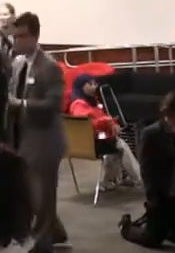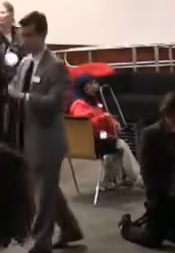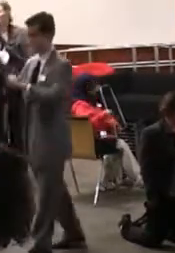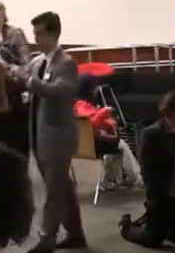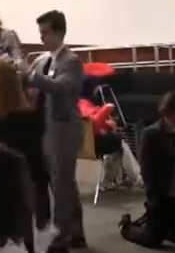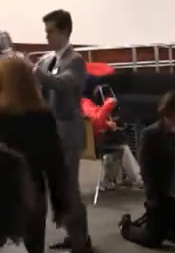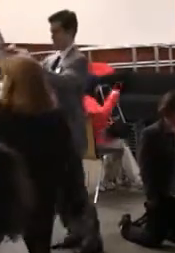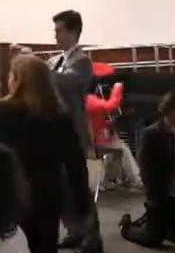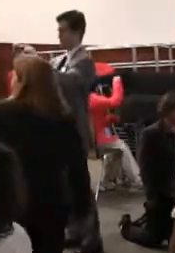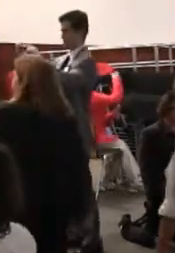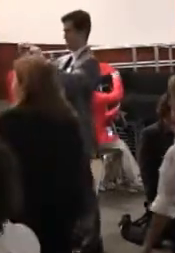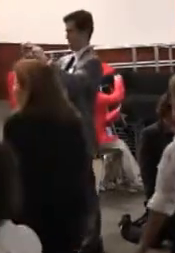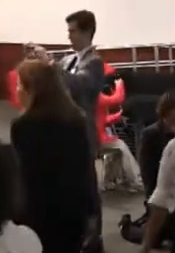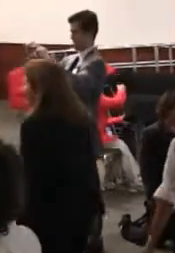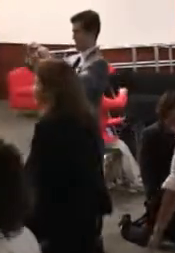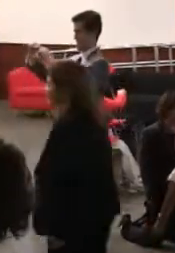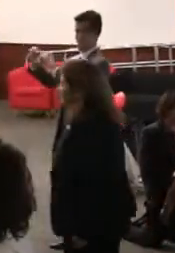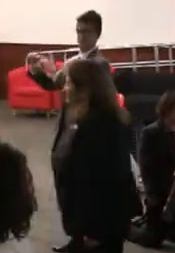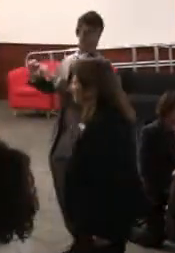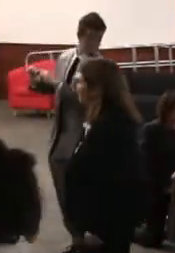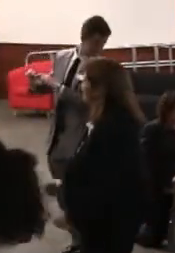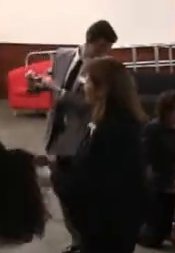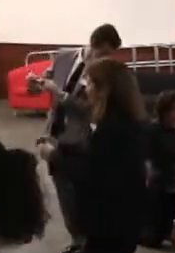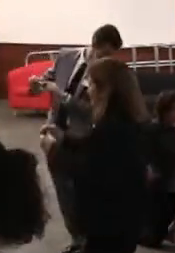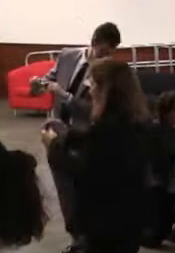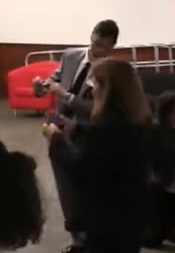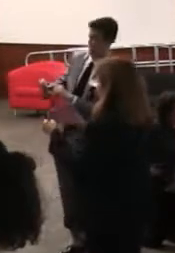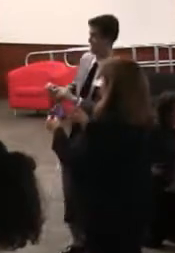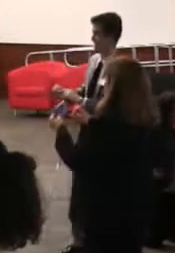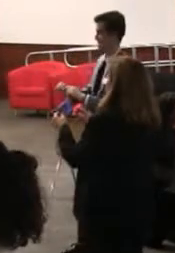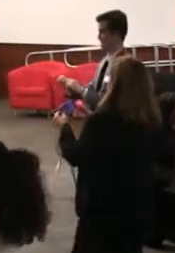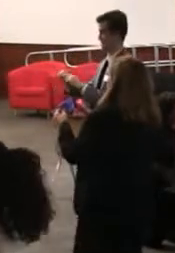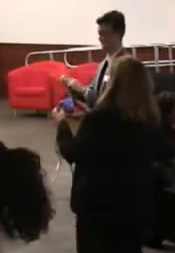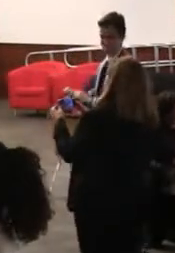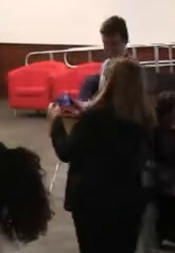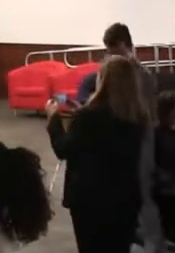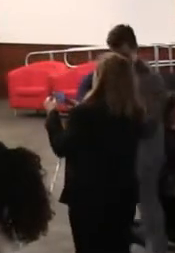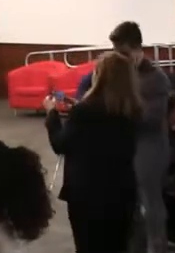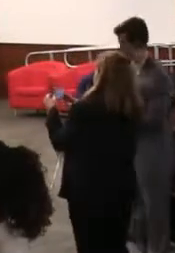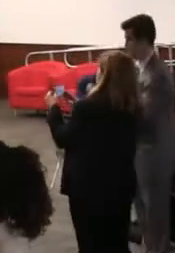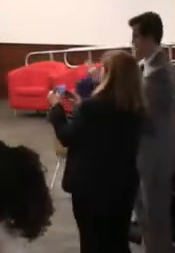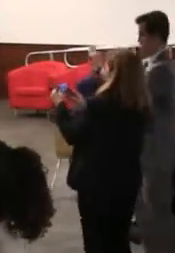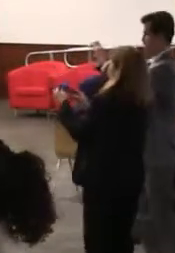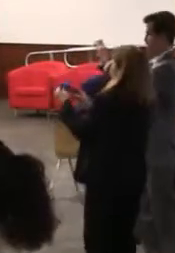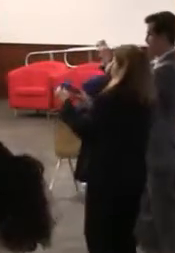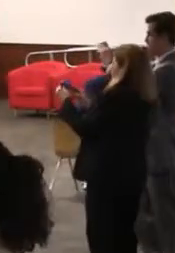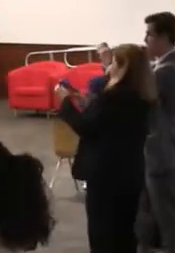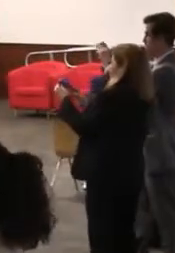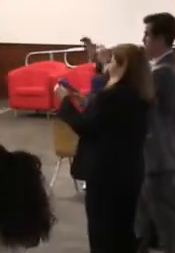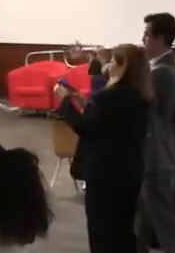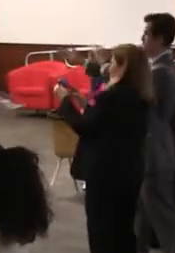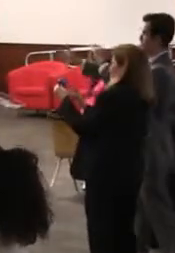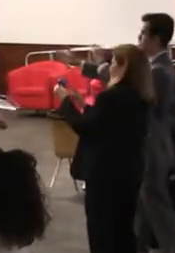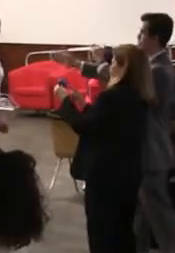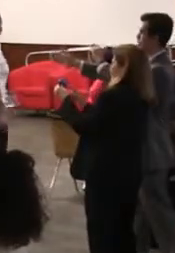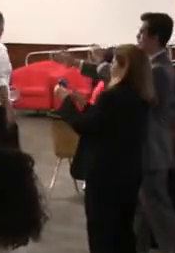and the woman made the devil, woman made the devil, will throw her out through the window.